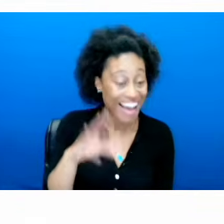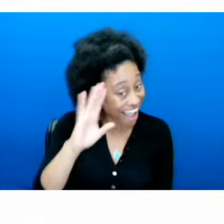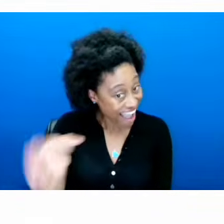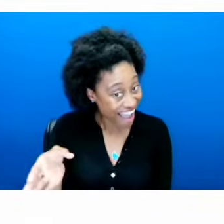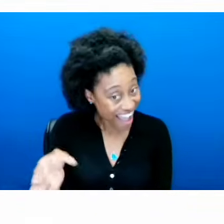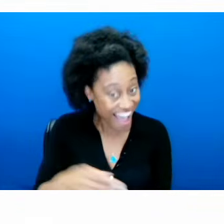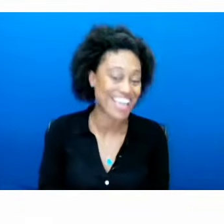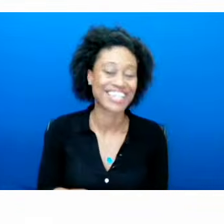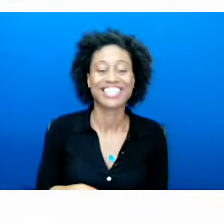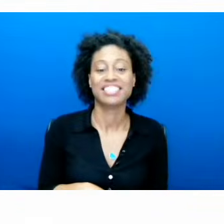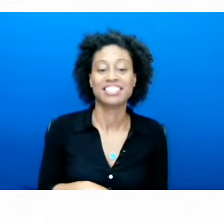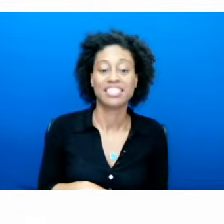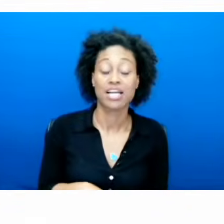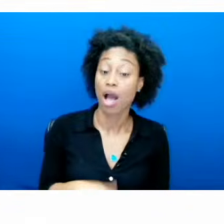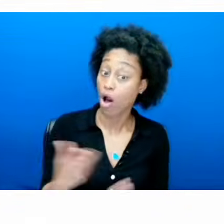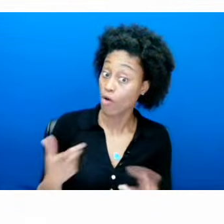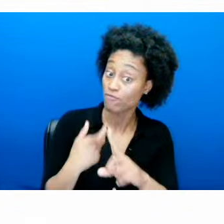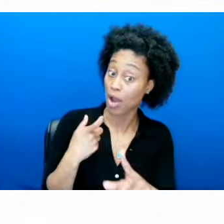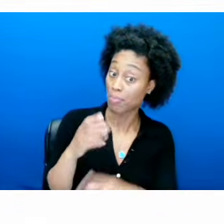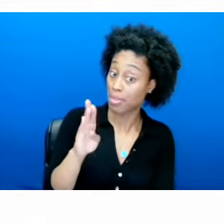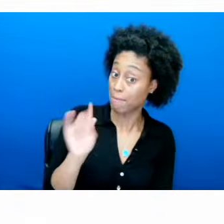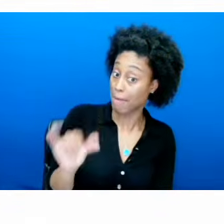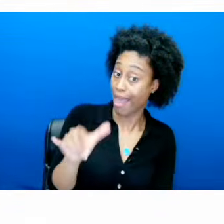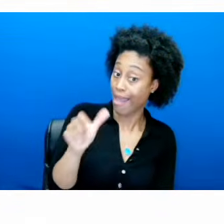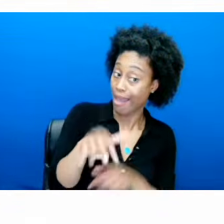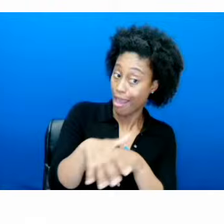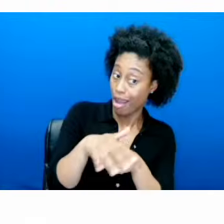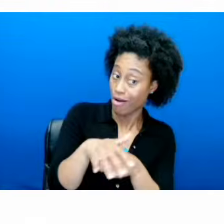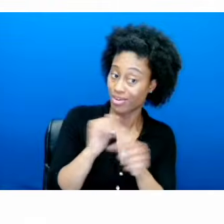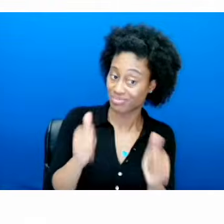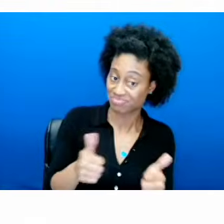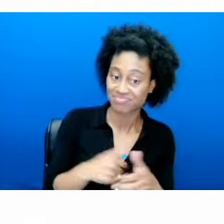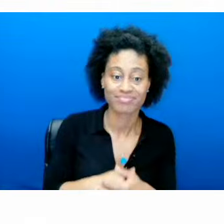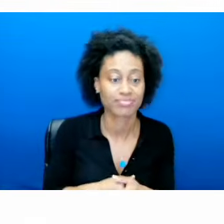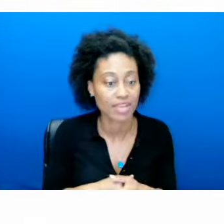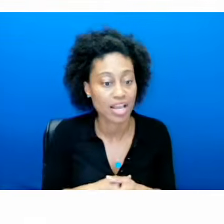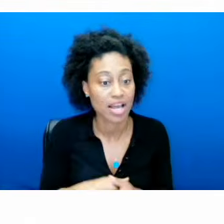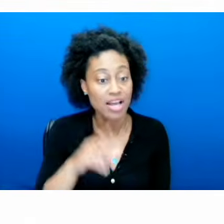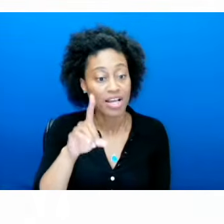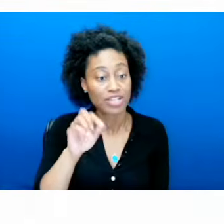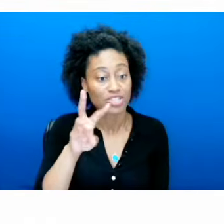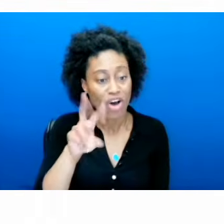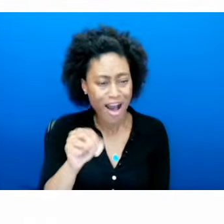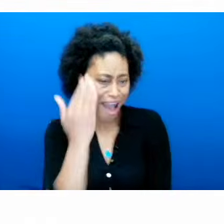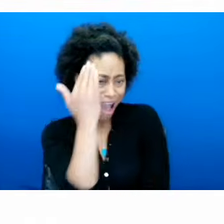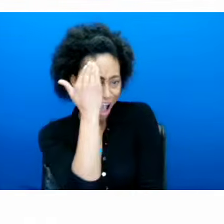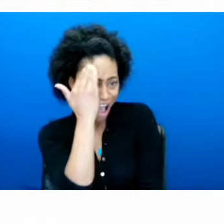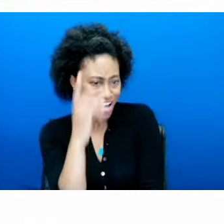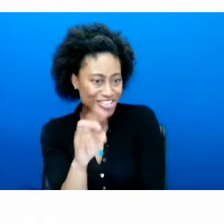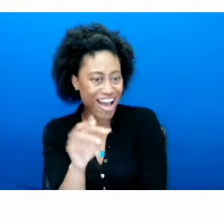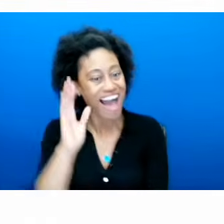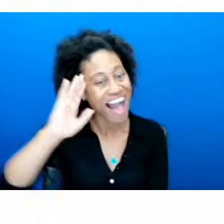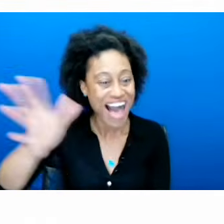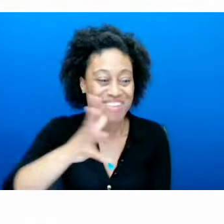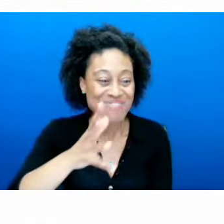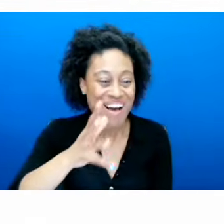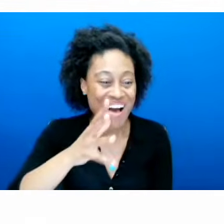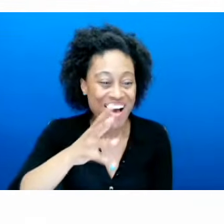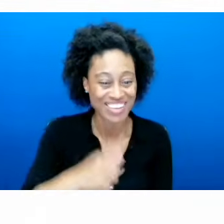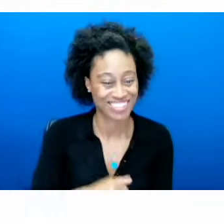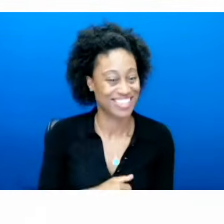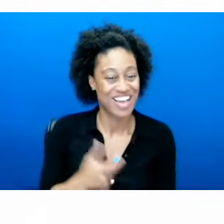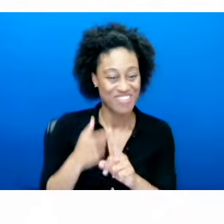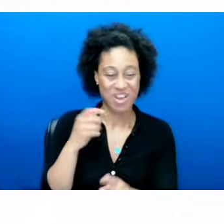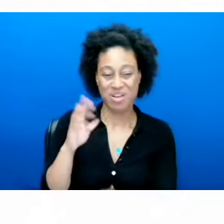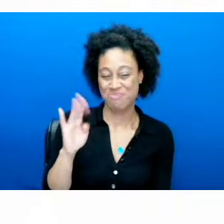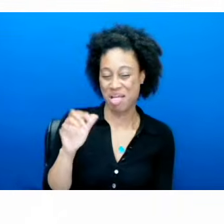Rochelle. She is tuning in from the Bay Area. We've got Dawn. I know Dawn. Hi, Mom. We've got Dawn watching from Belmont,